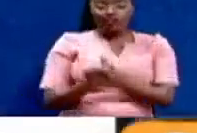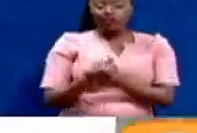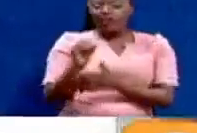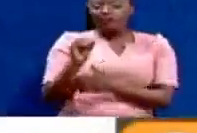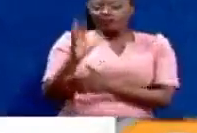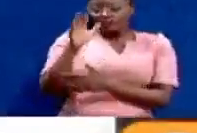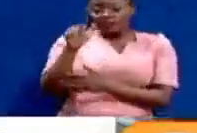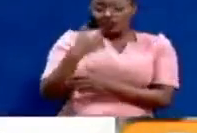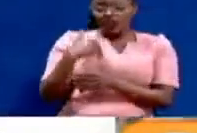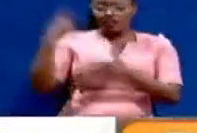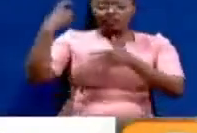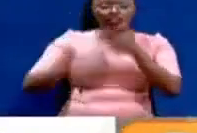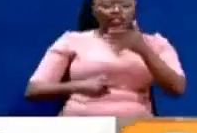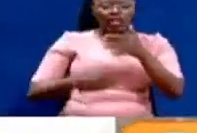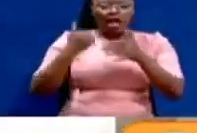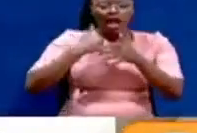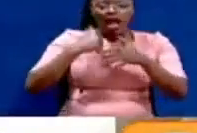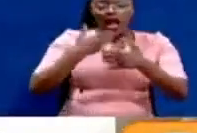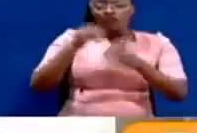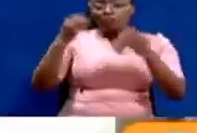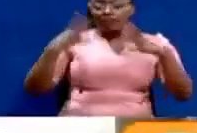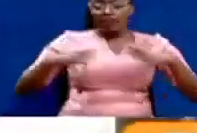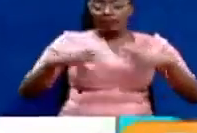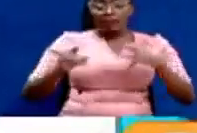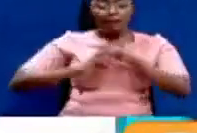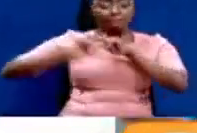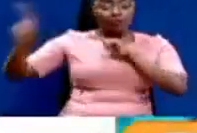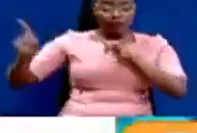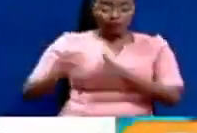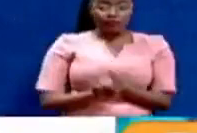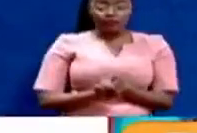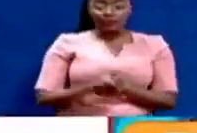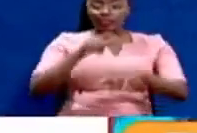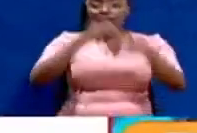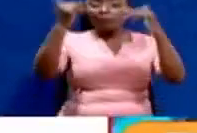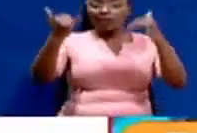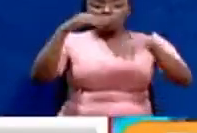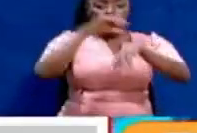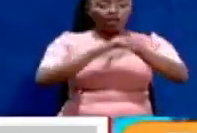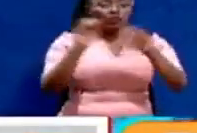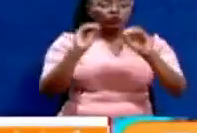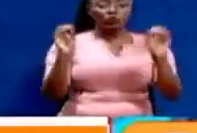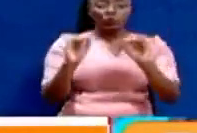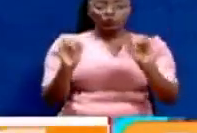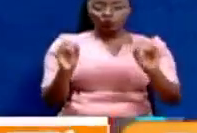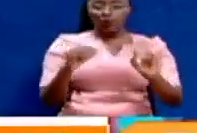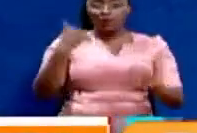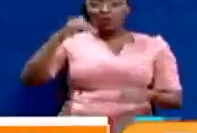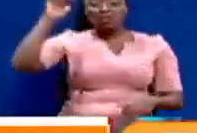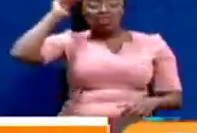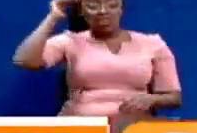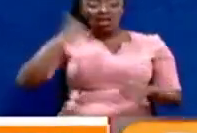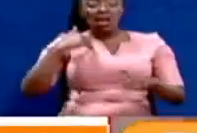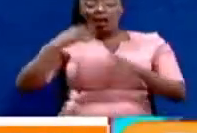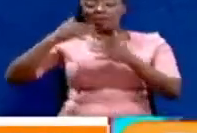price that traders now charge has seen a number of buyers take off. Roundi hazipatikani. Nasikia zimefungwa